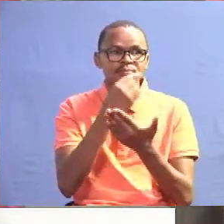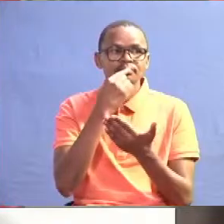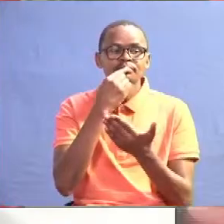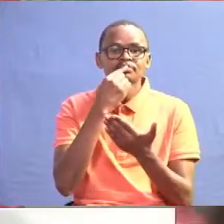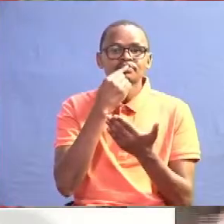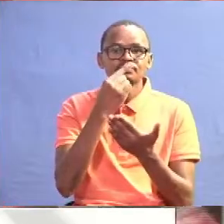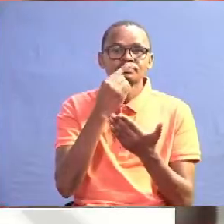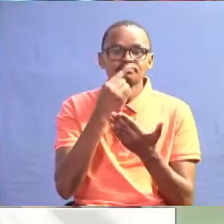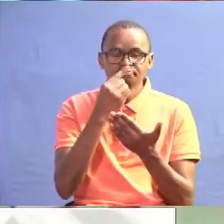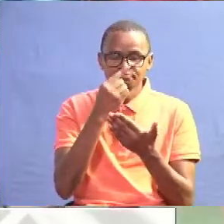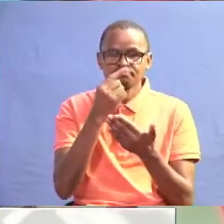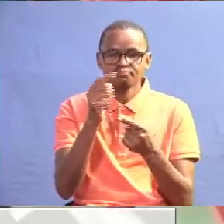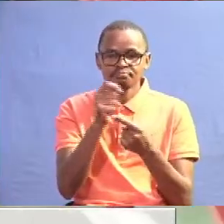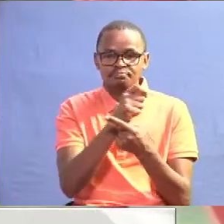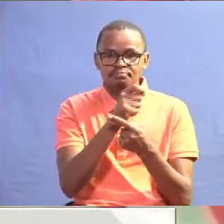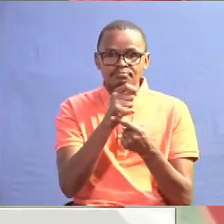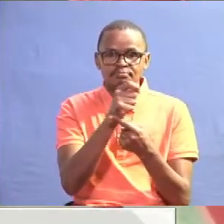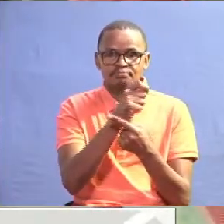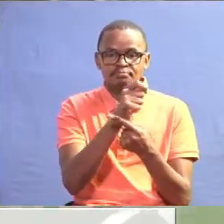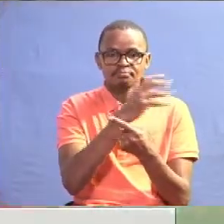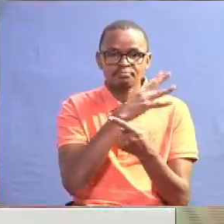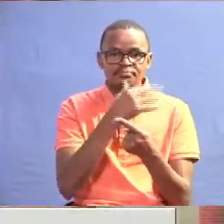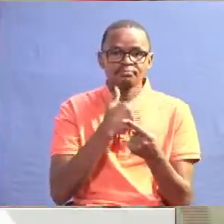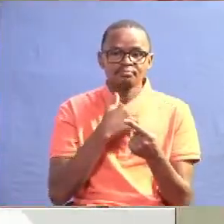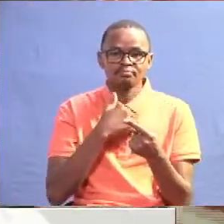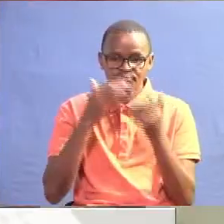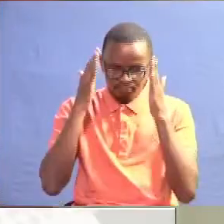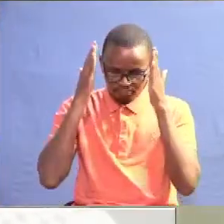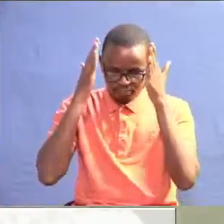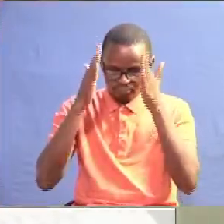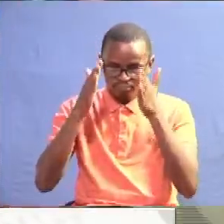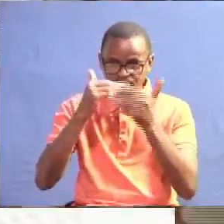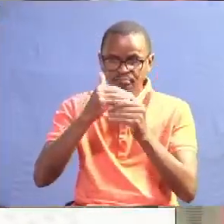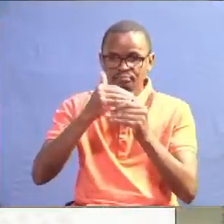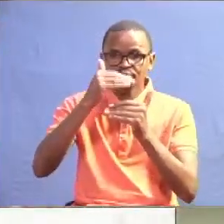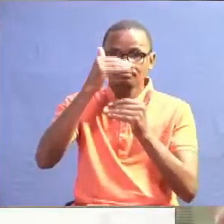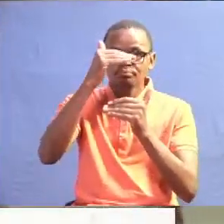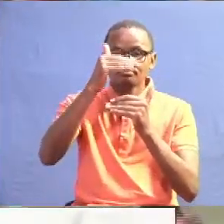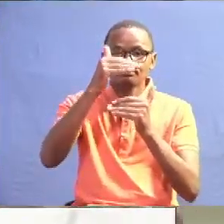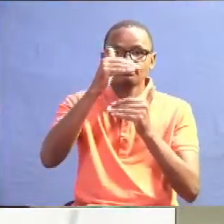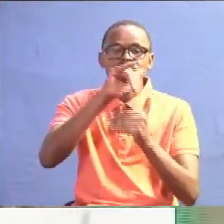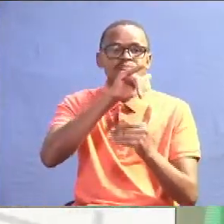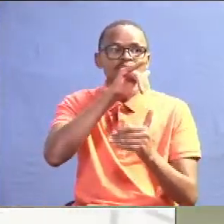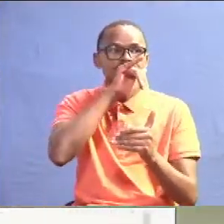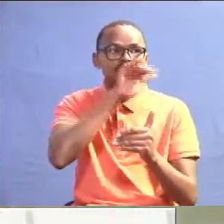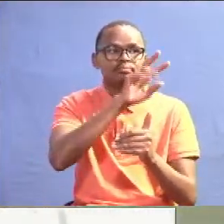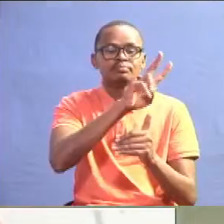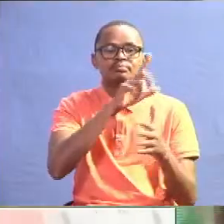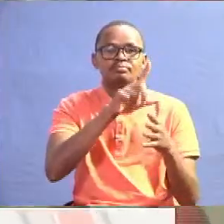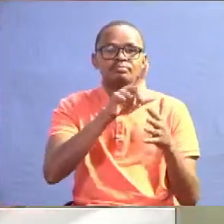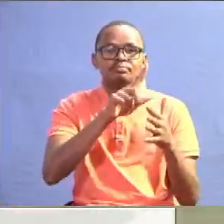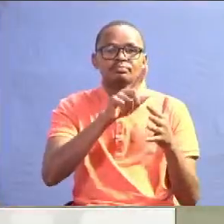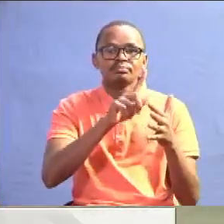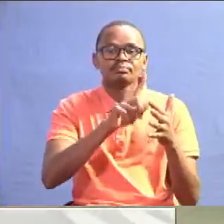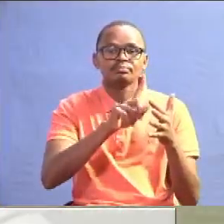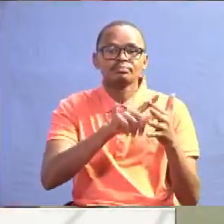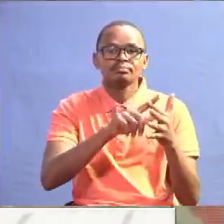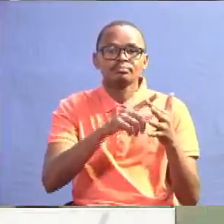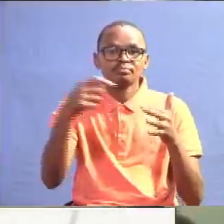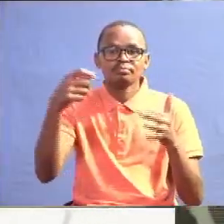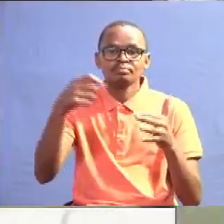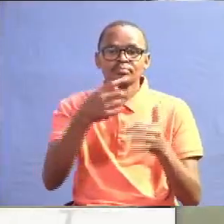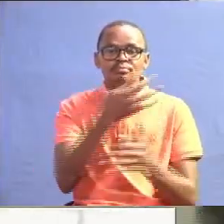team's rigorous training session and her focus on advancing past Uganda in the second round qualifiers this